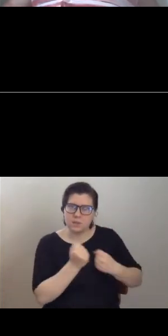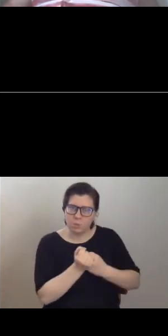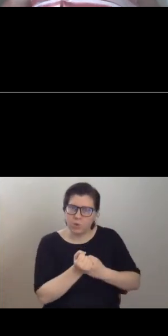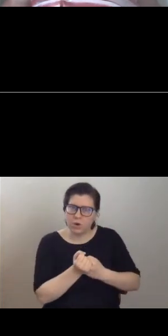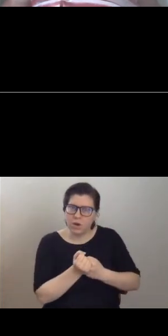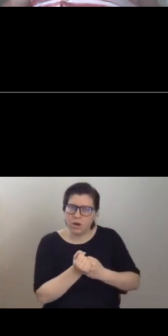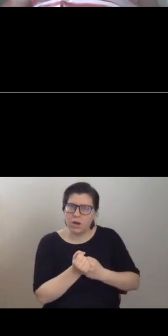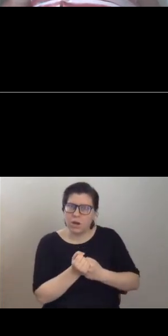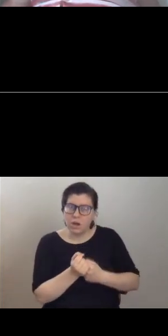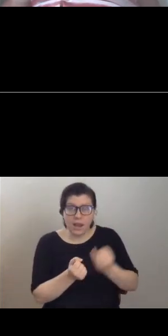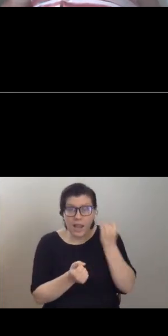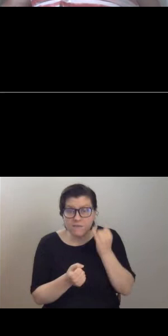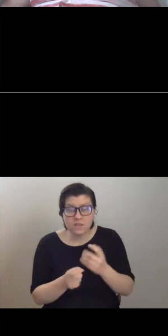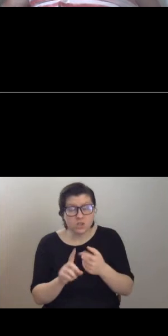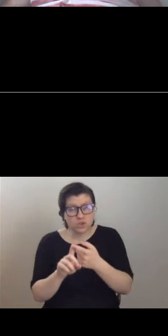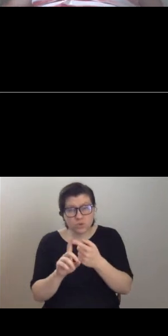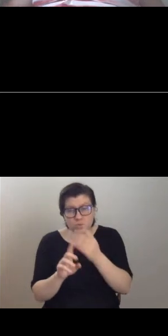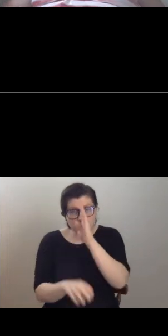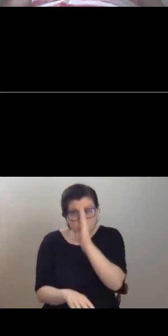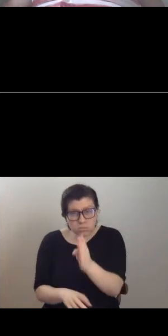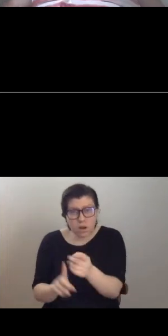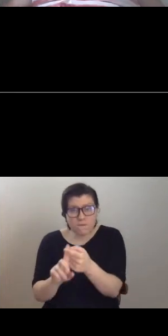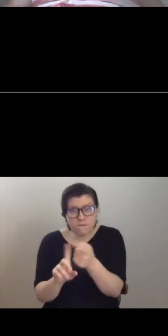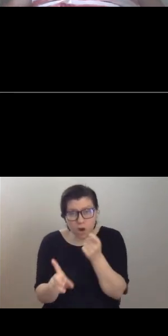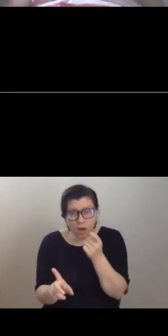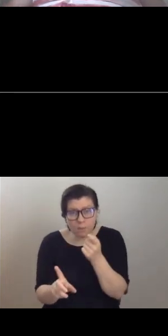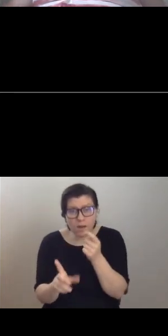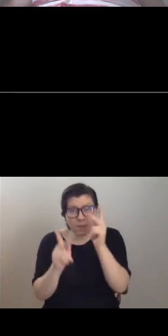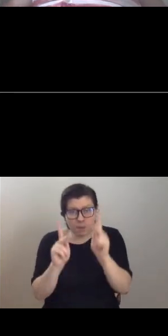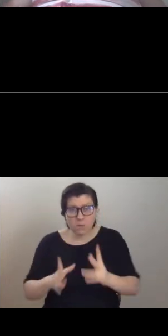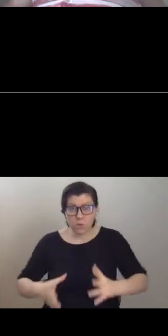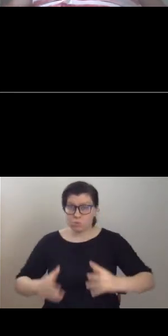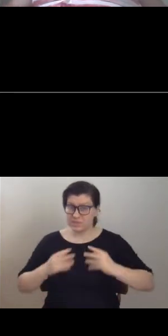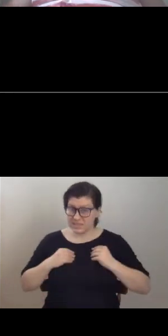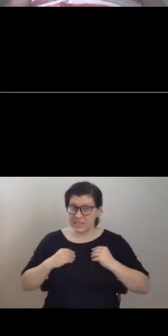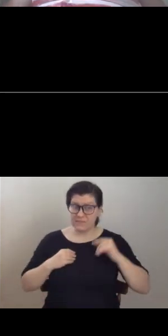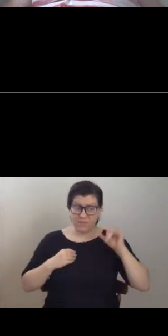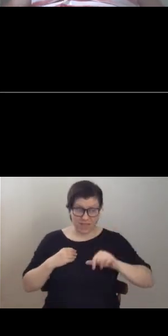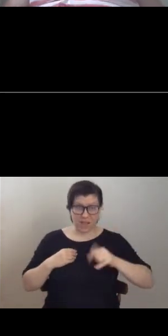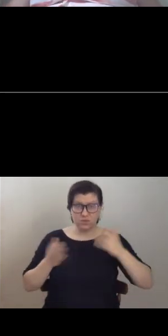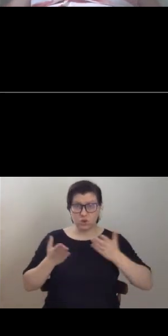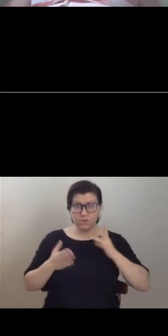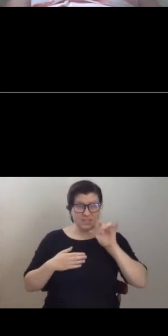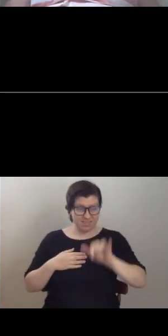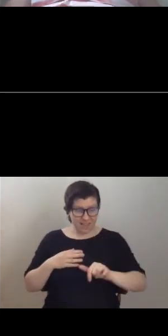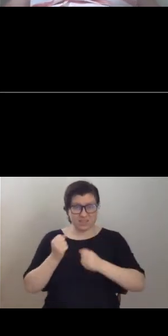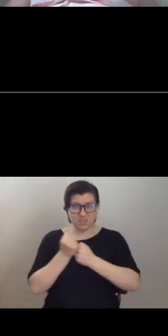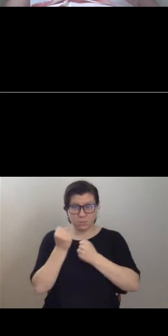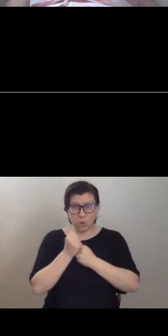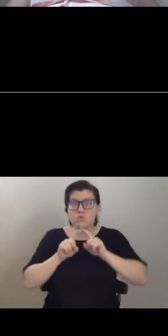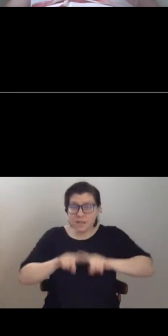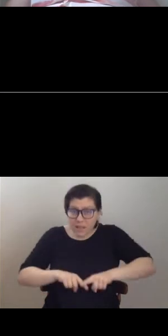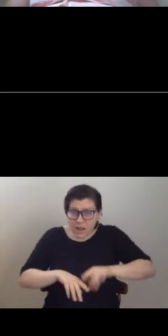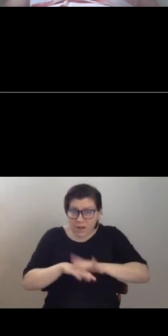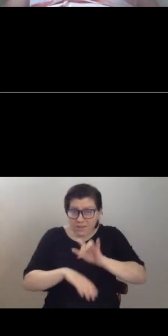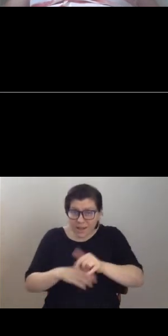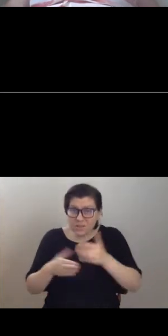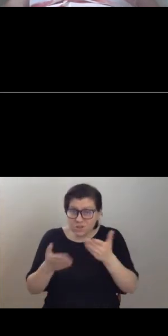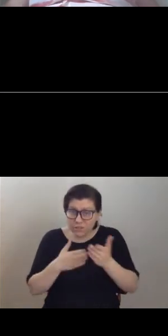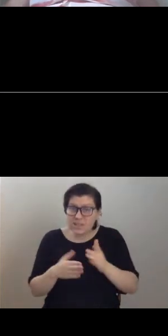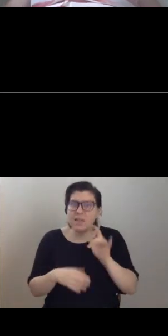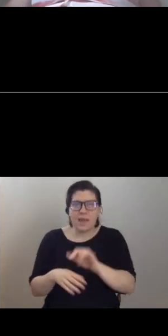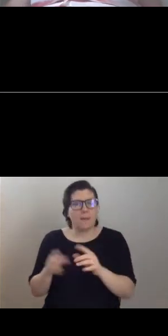directly from the people that get the services and supports and rely on those services. It means